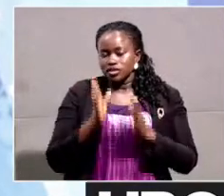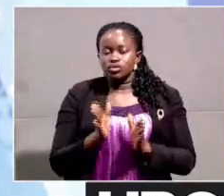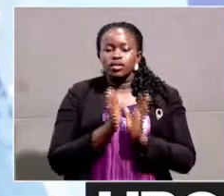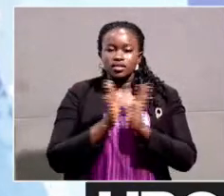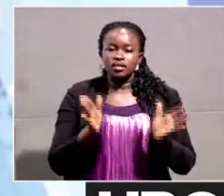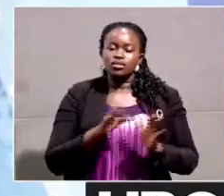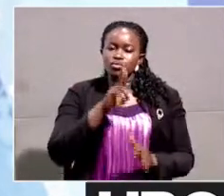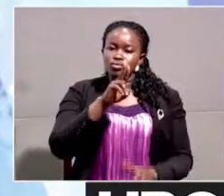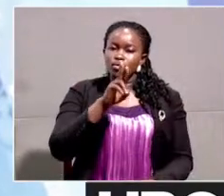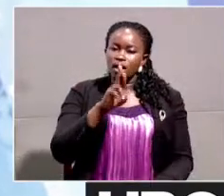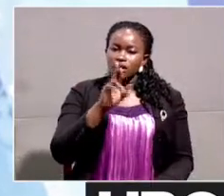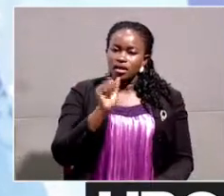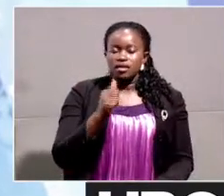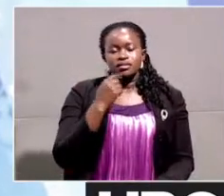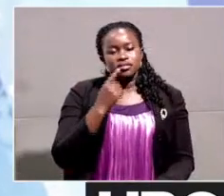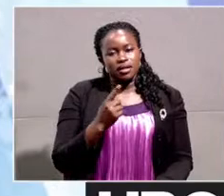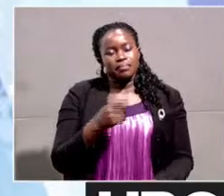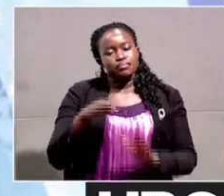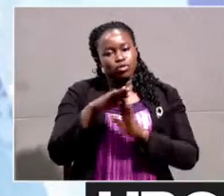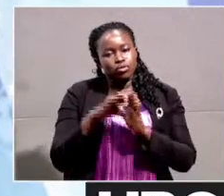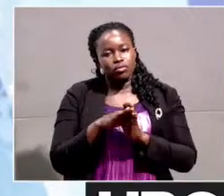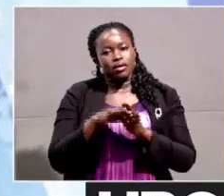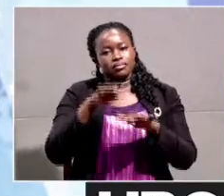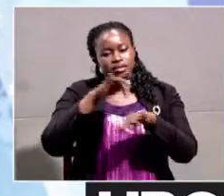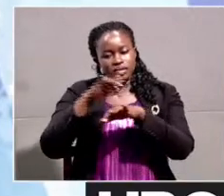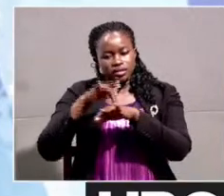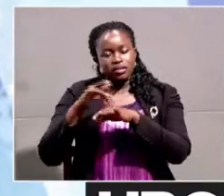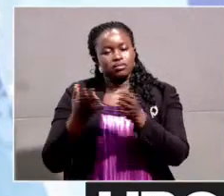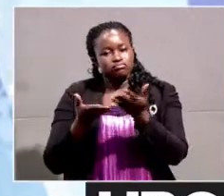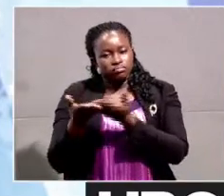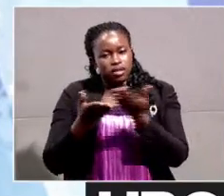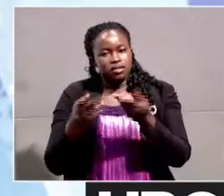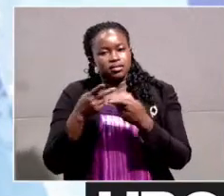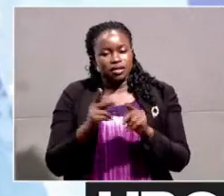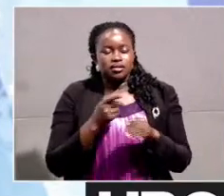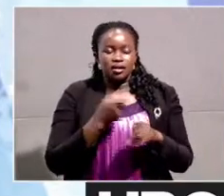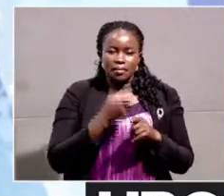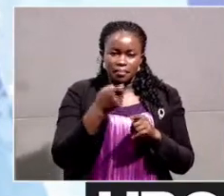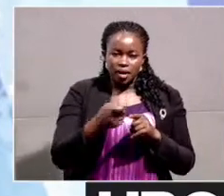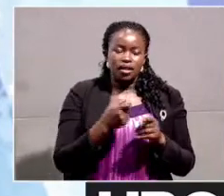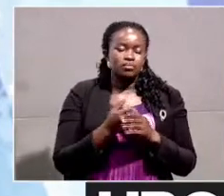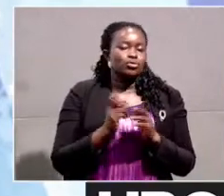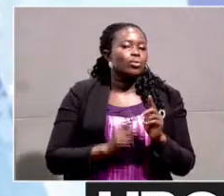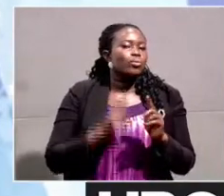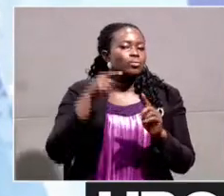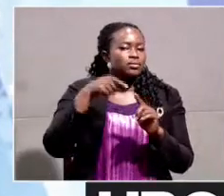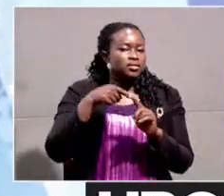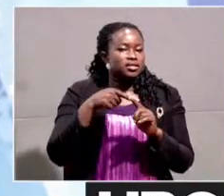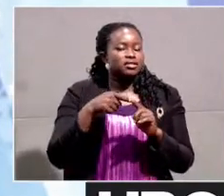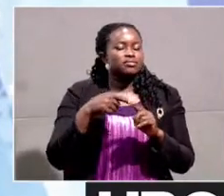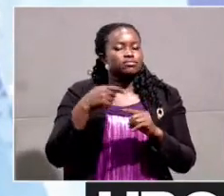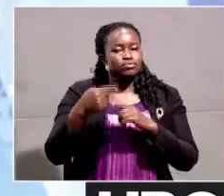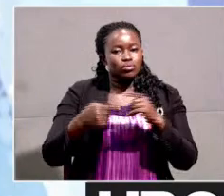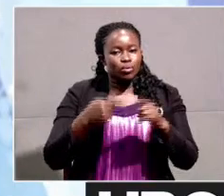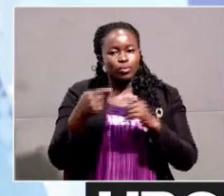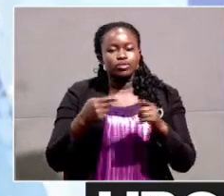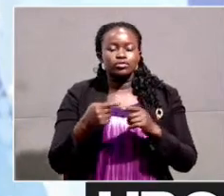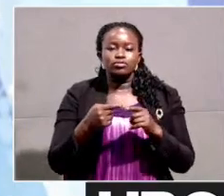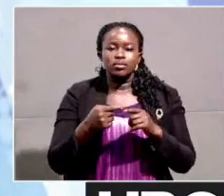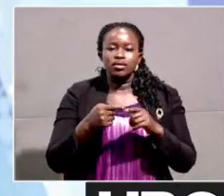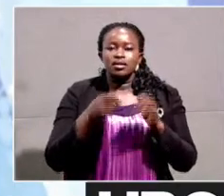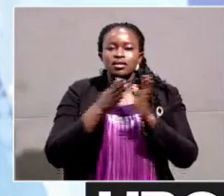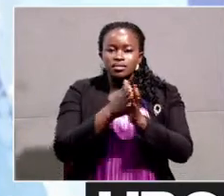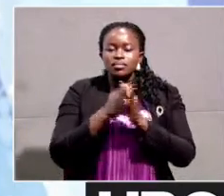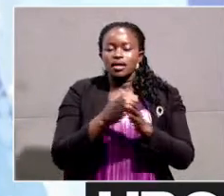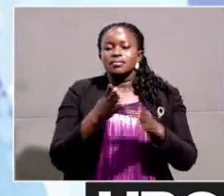General, URA, the sensitization dialogue, which has started with Kampala, is aimed at breaking down the budget